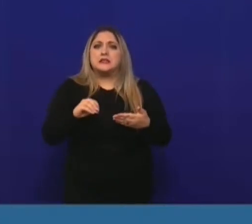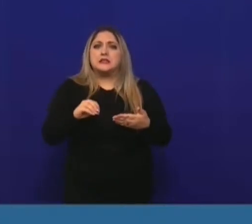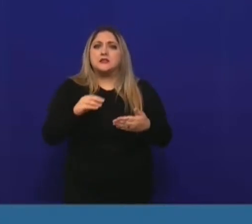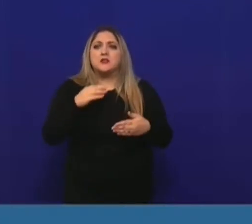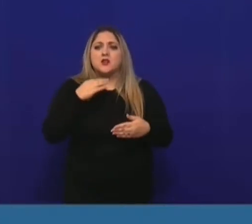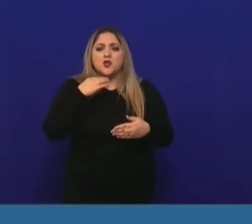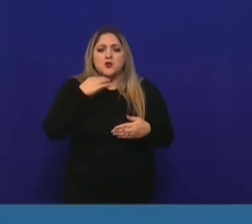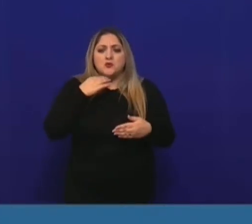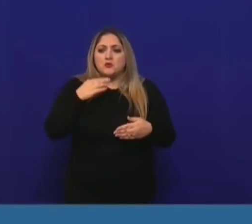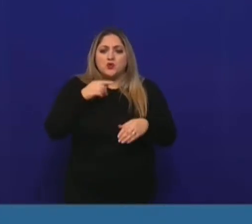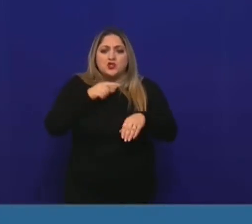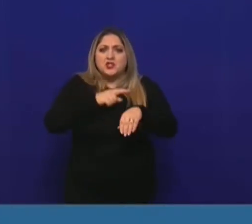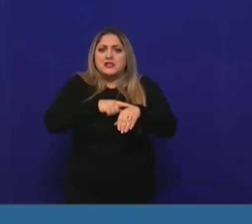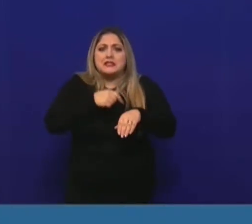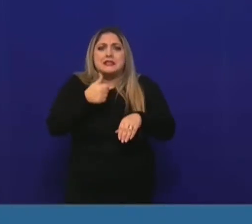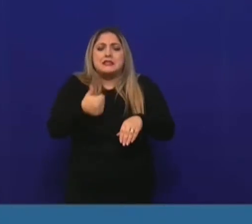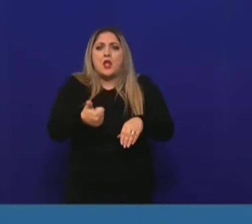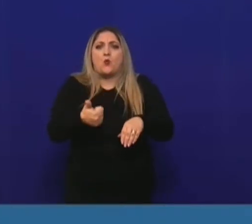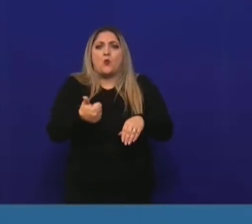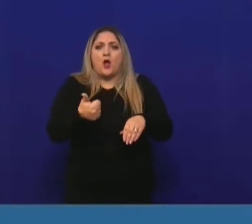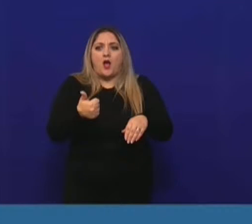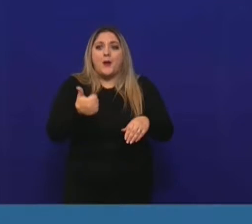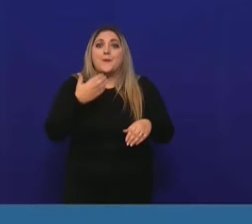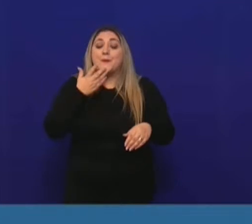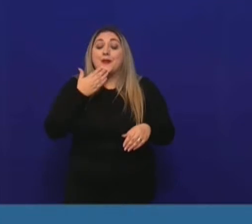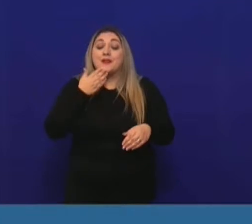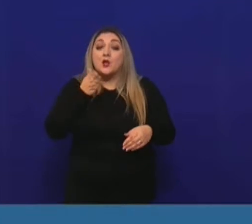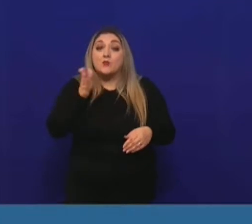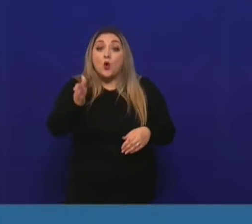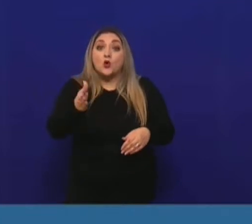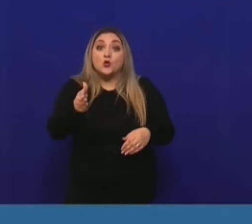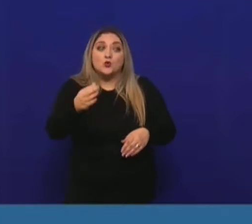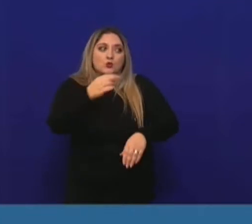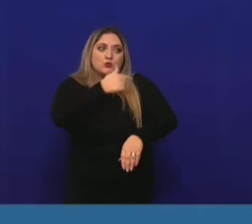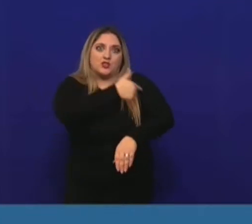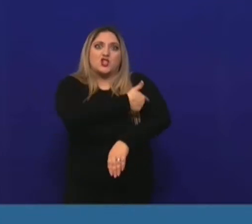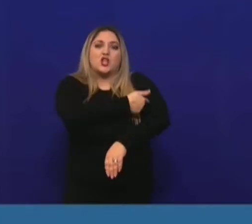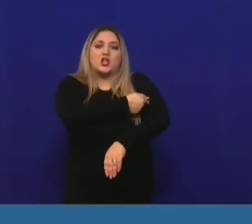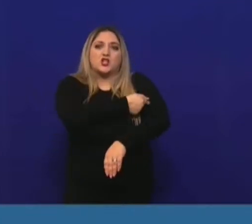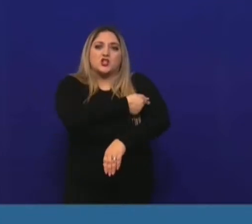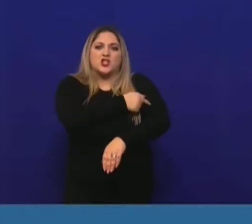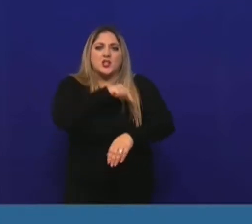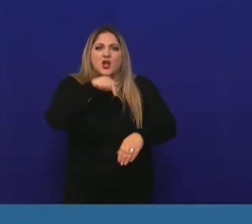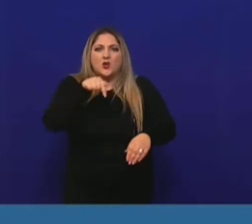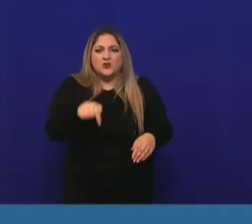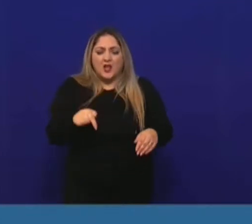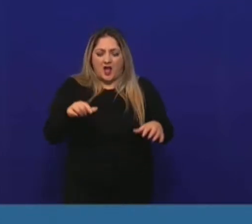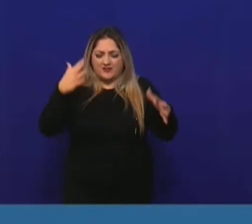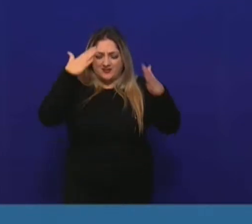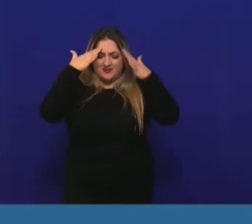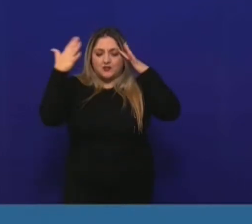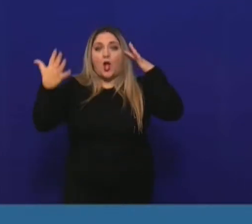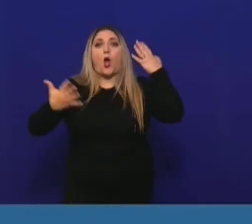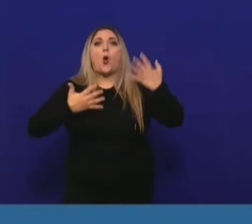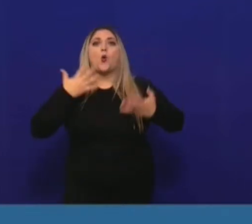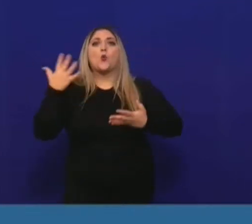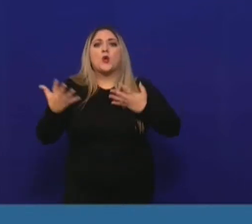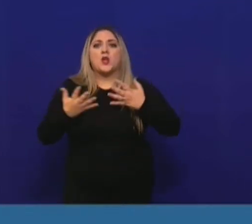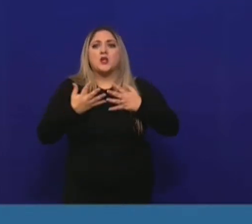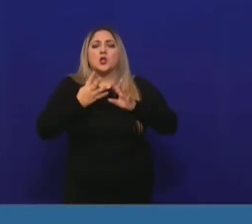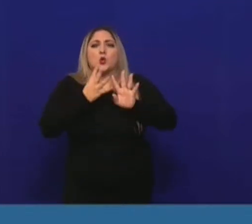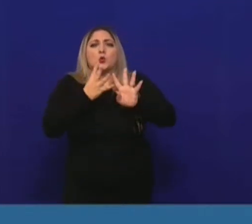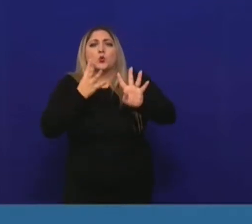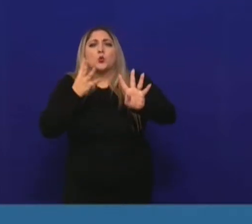appointments, and I know that you said sort of that they should. Is this causing logistical problems for the ones who